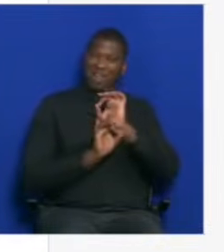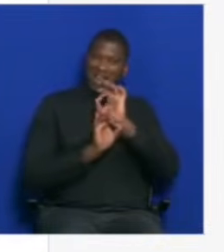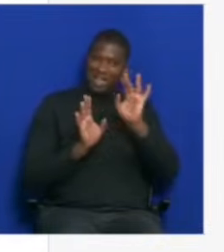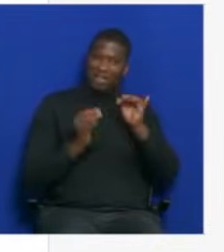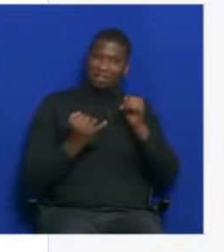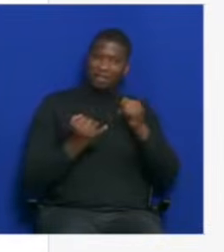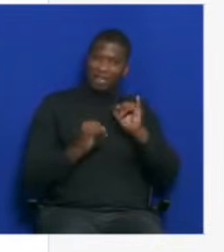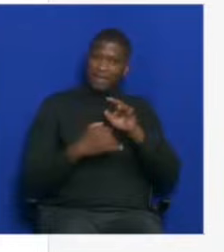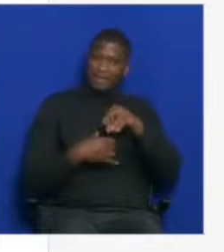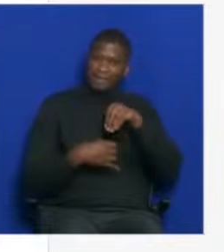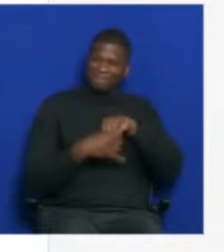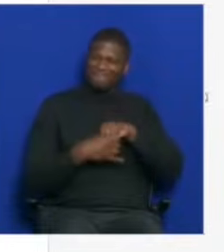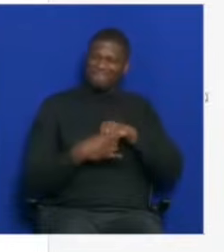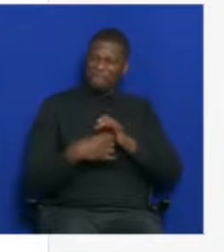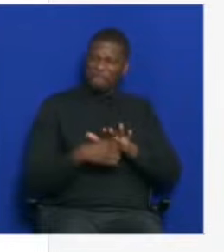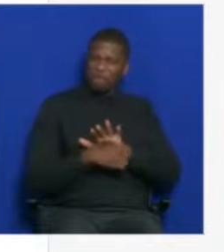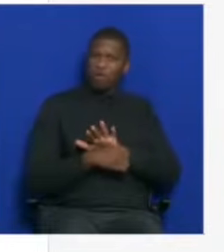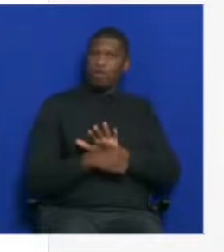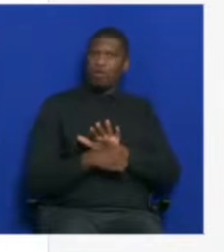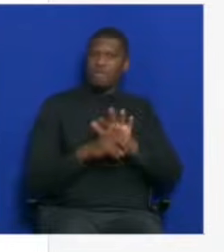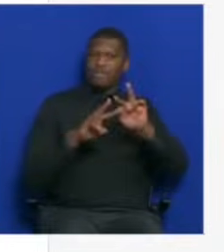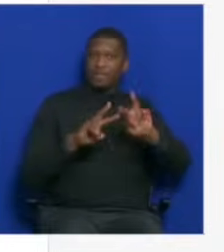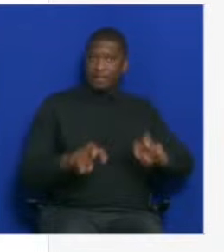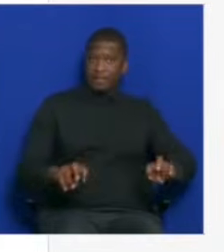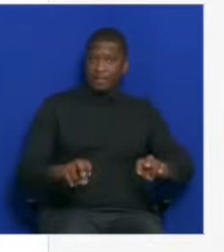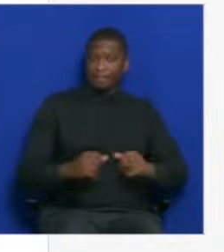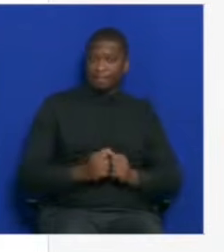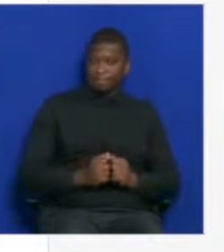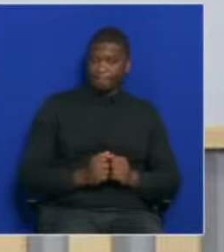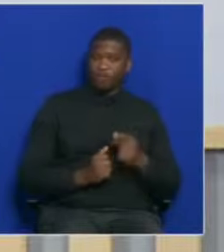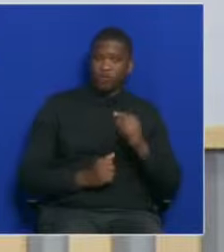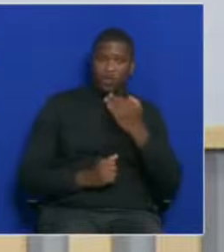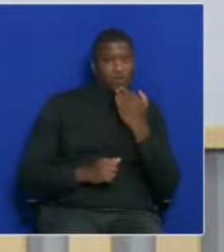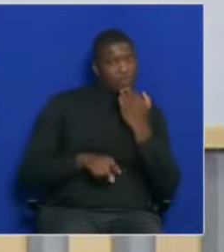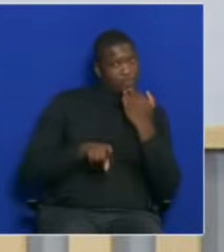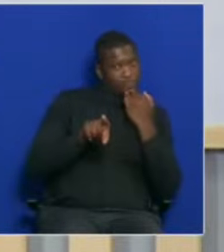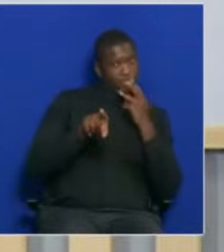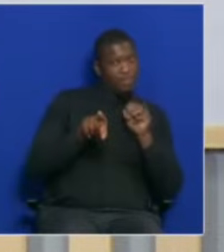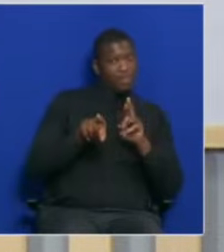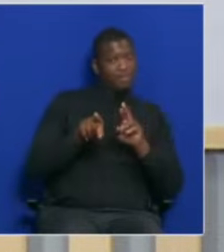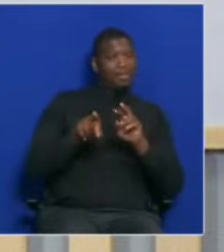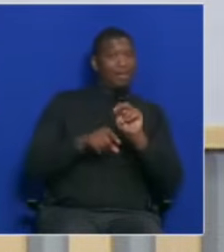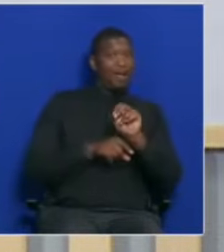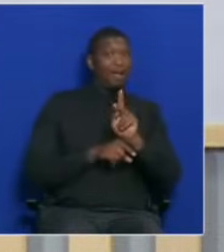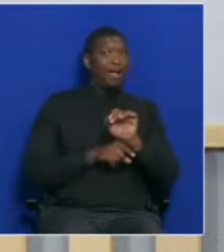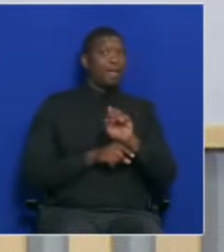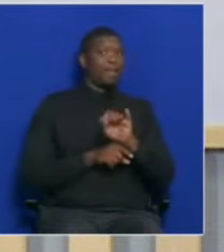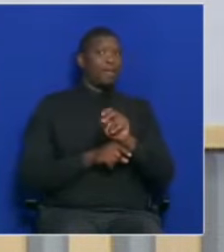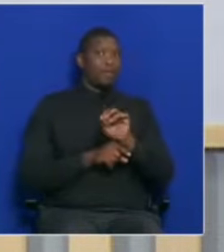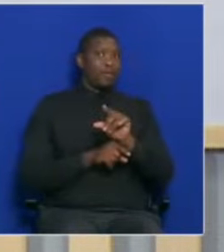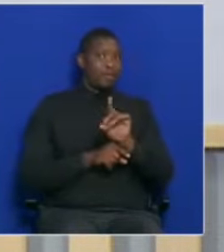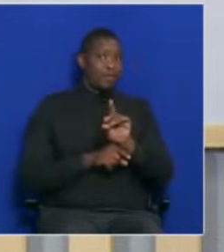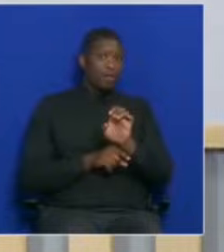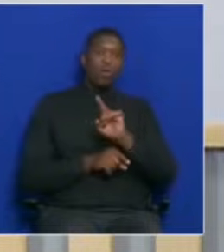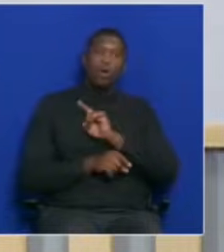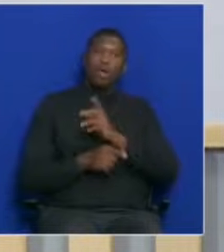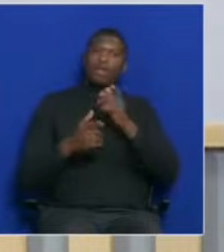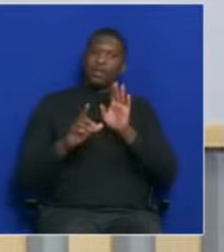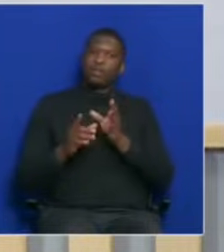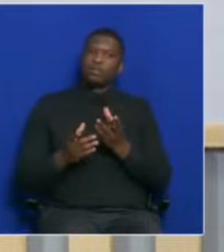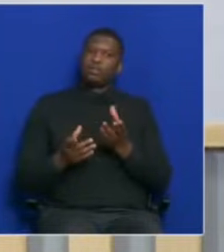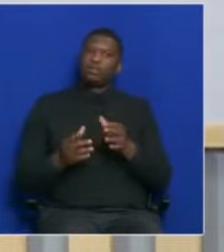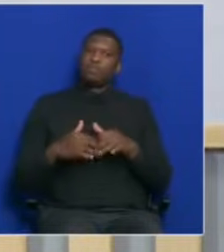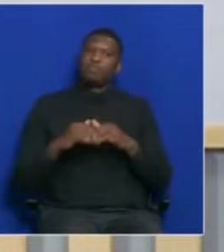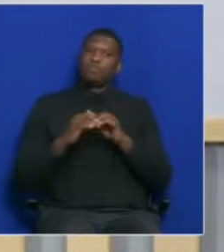this investigation into Mr. Nkabinde. Yes, for And you me, were having meetings to see how you can then